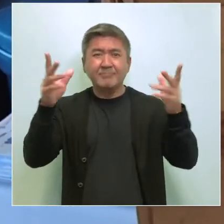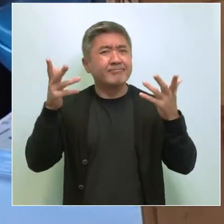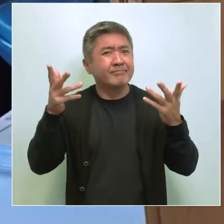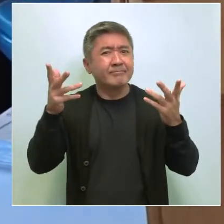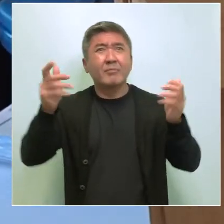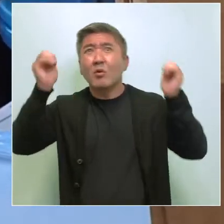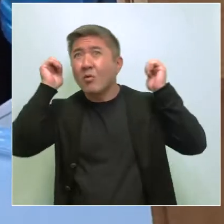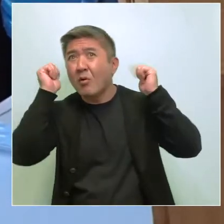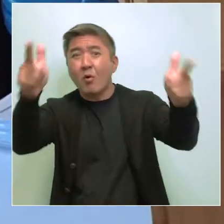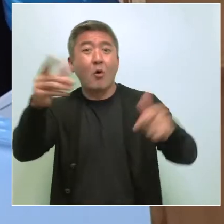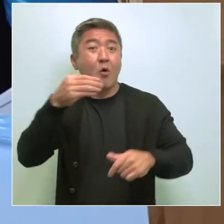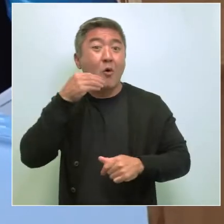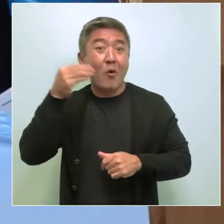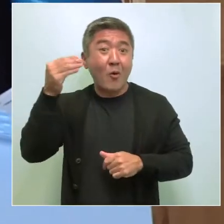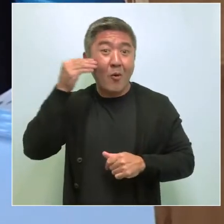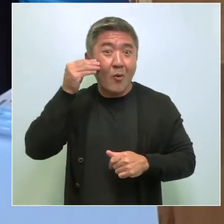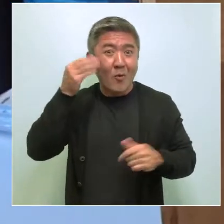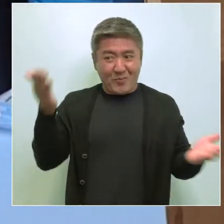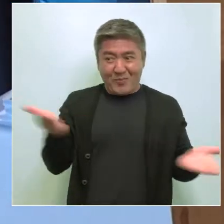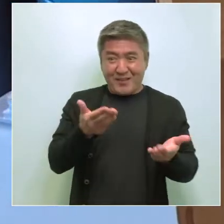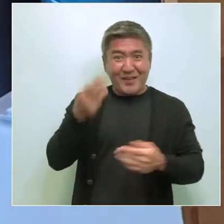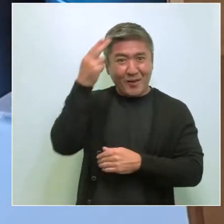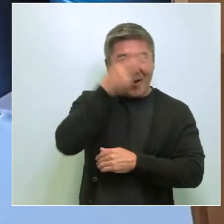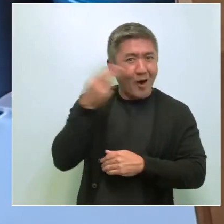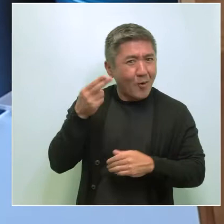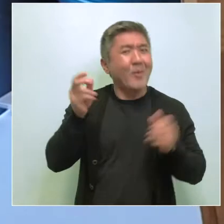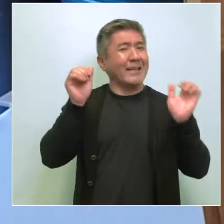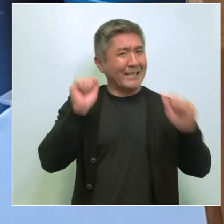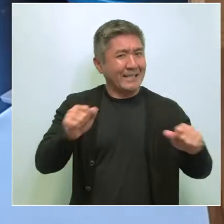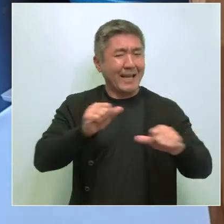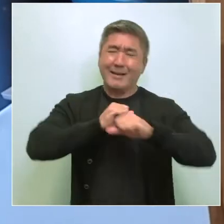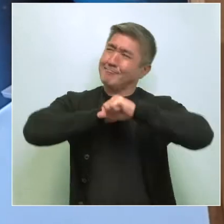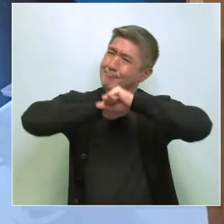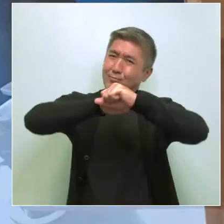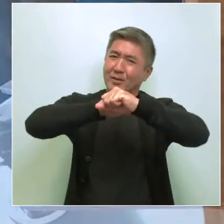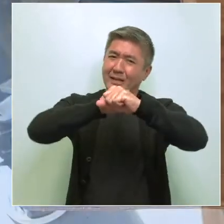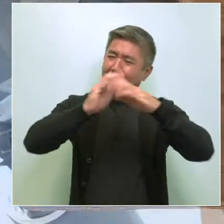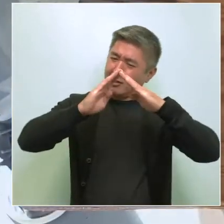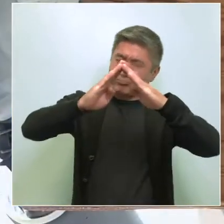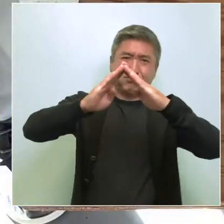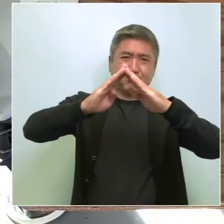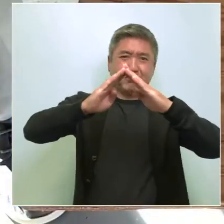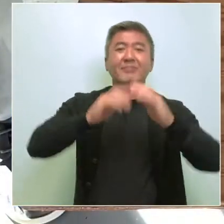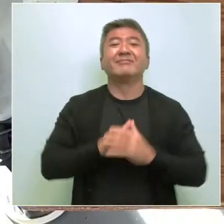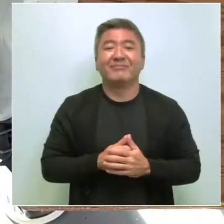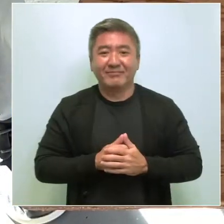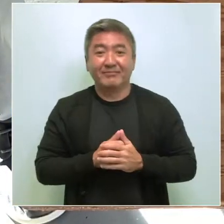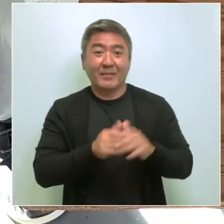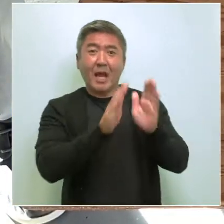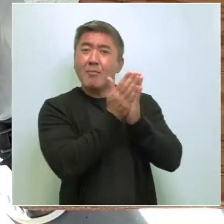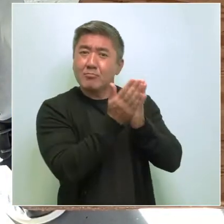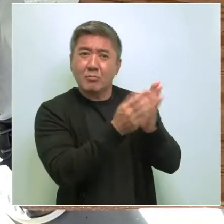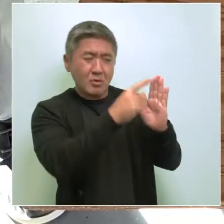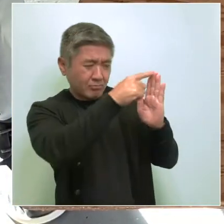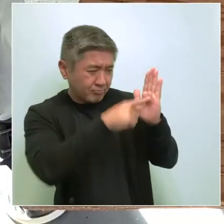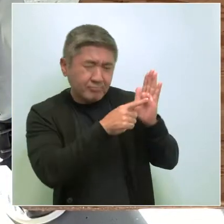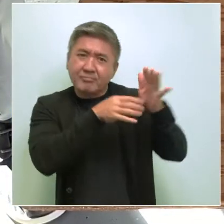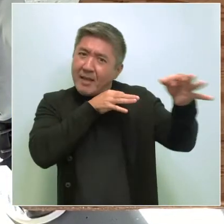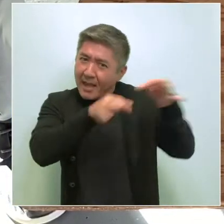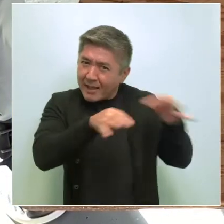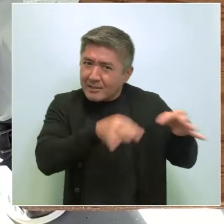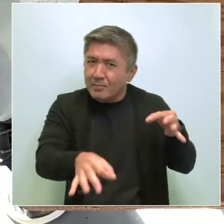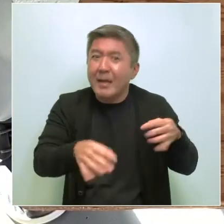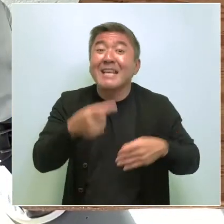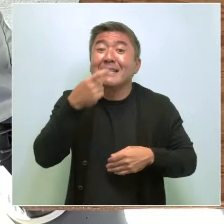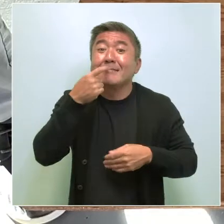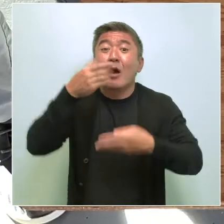almost every wall, every house in the state could be retrofitted. So in the handbook, there are options to protect your windows.